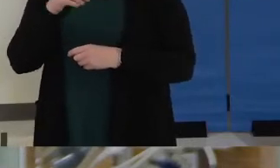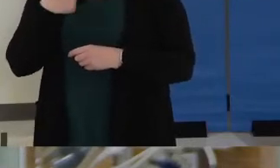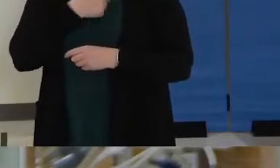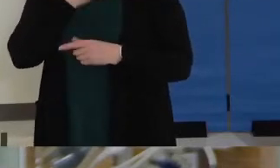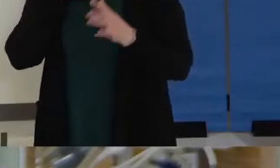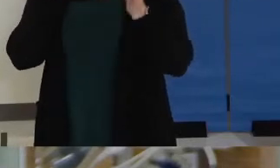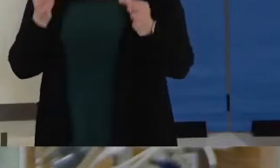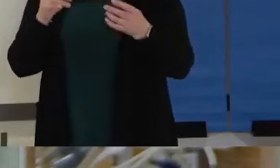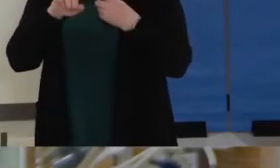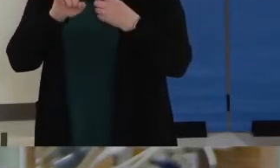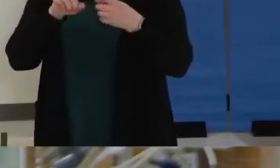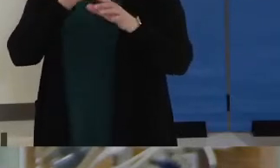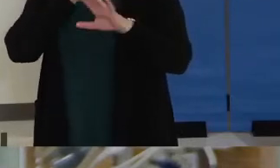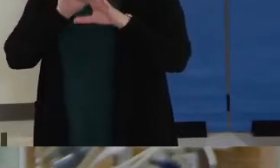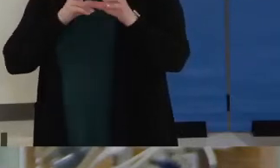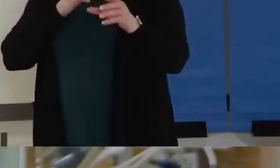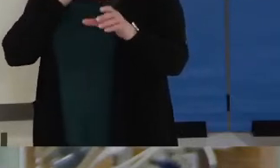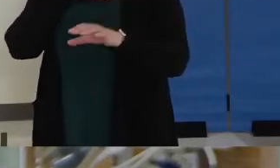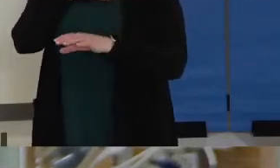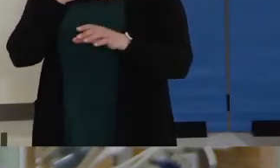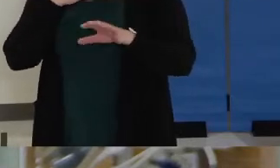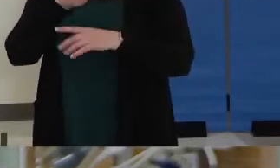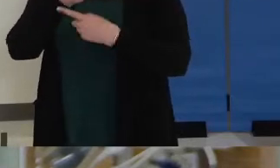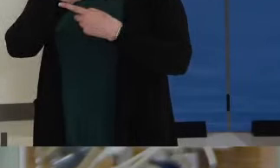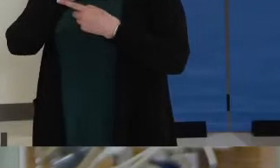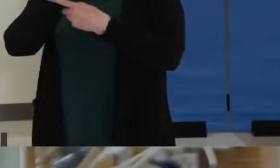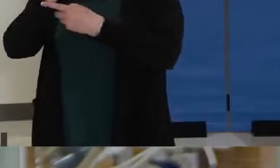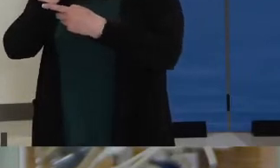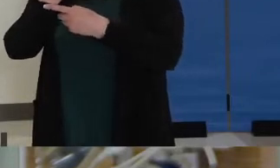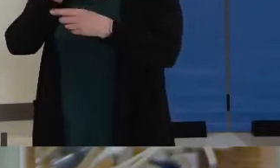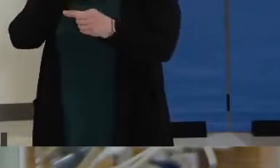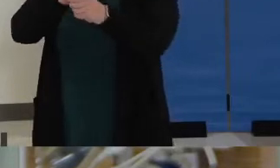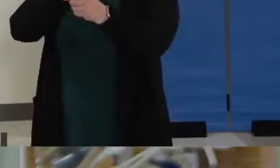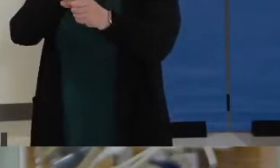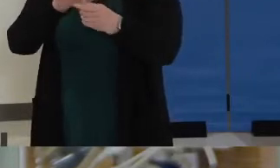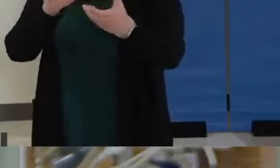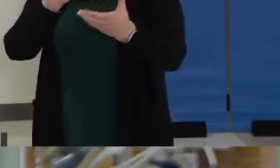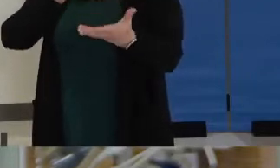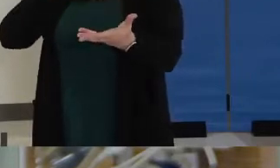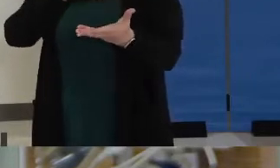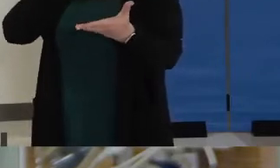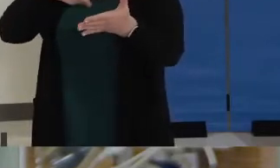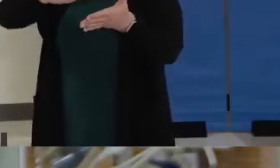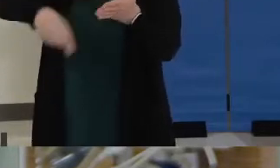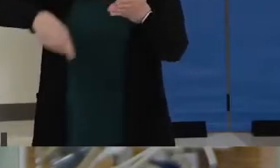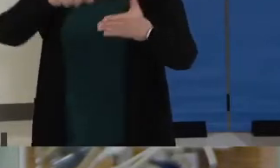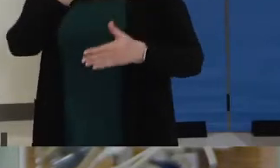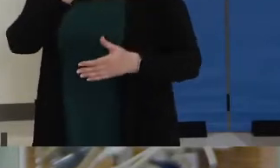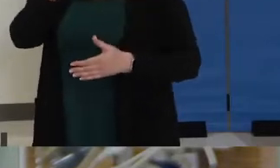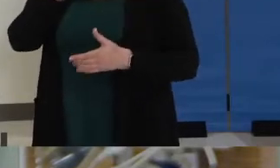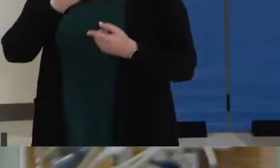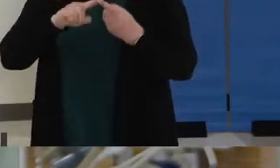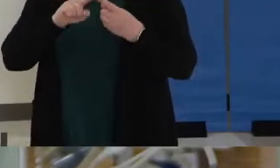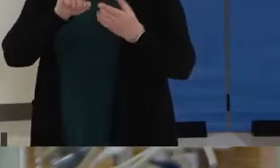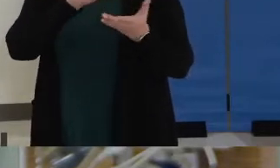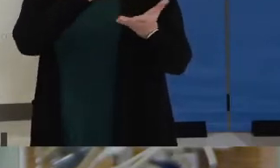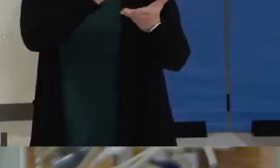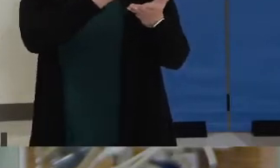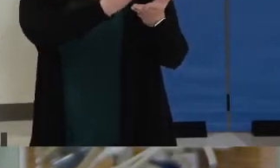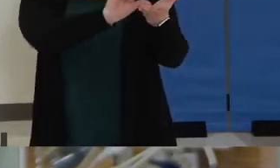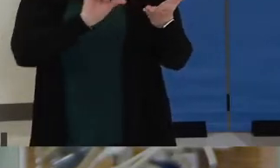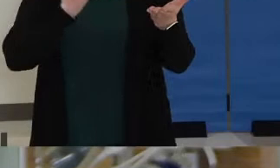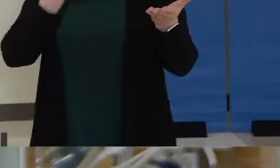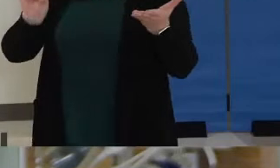decided to go to the ballot and to seek to impose a millionaire's tax to fund public mental health.